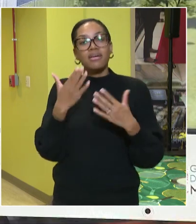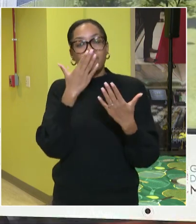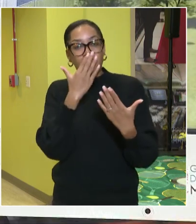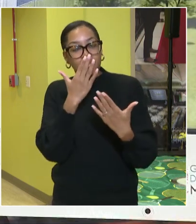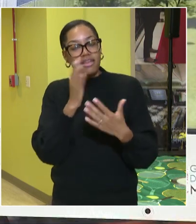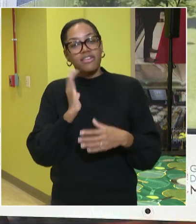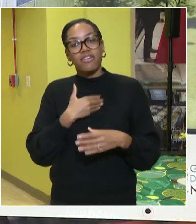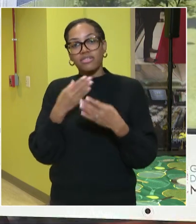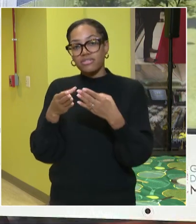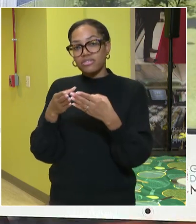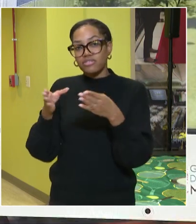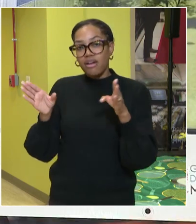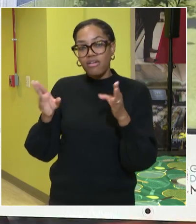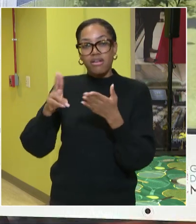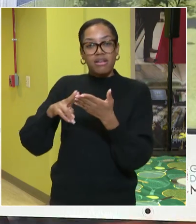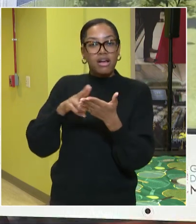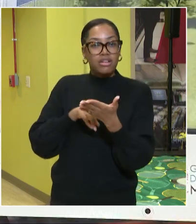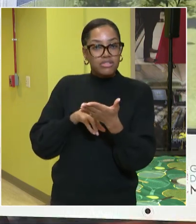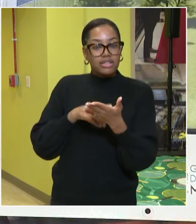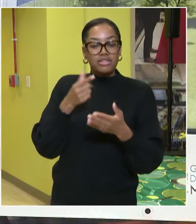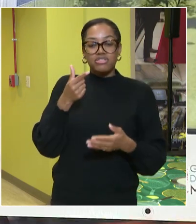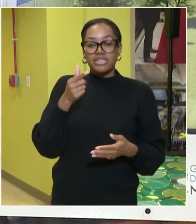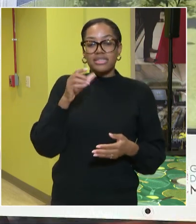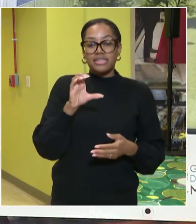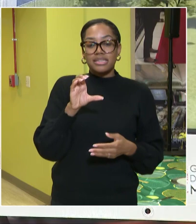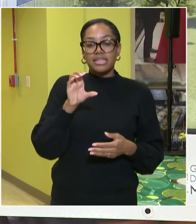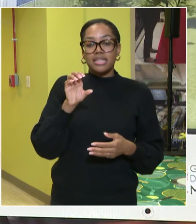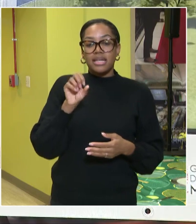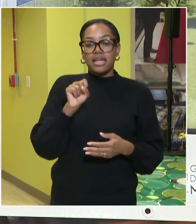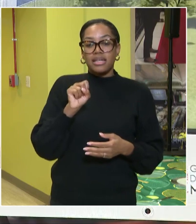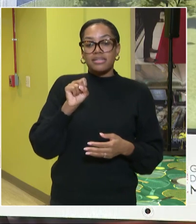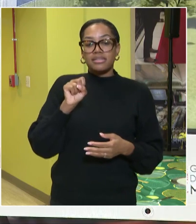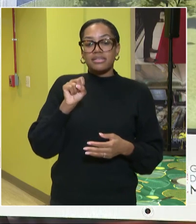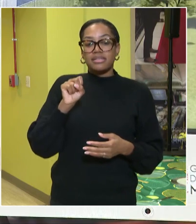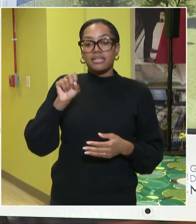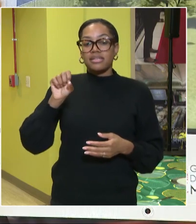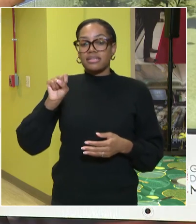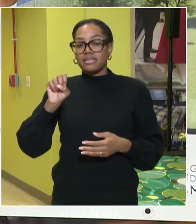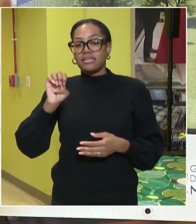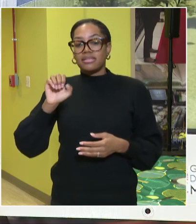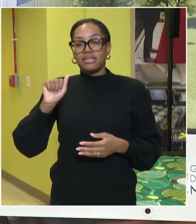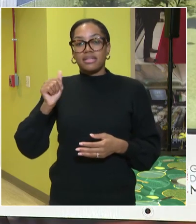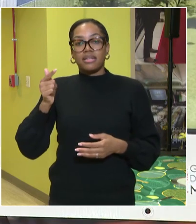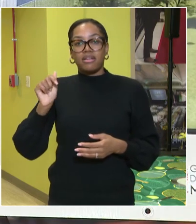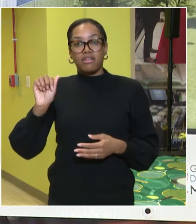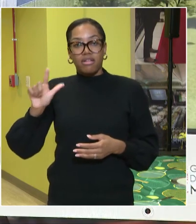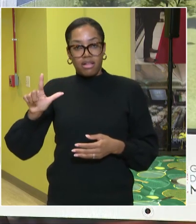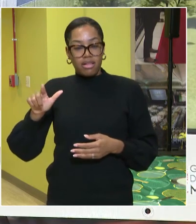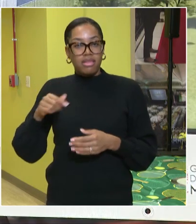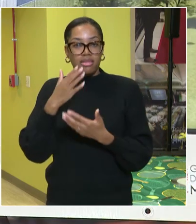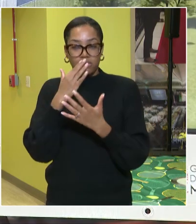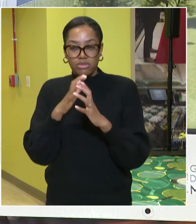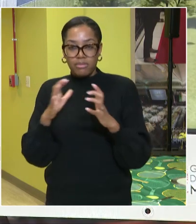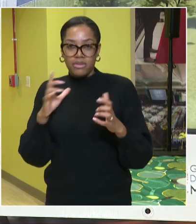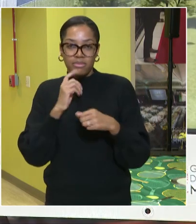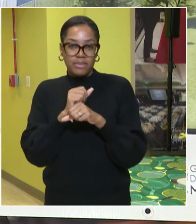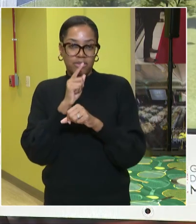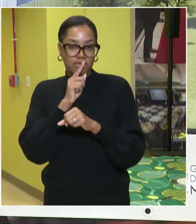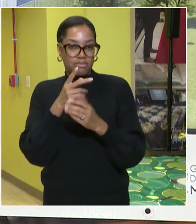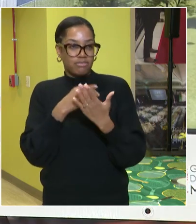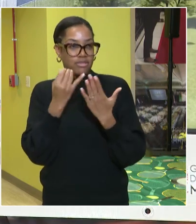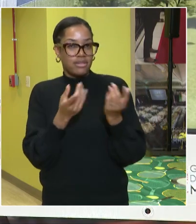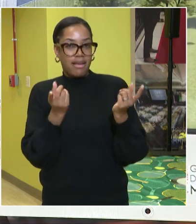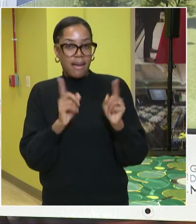our general contractor, GCS Siegel, and the amazing team that will deliver this project again on time and on budget with